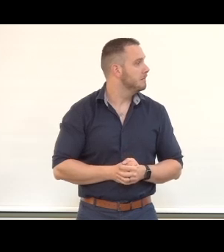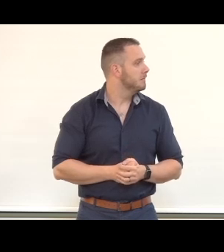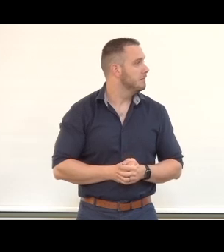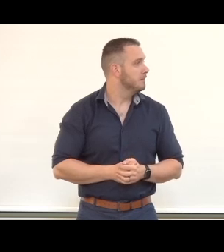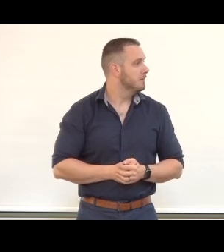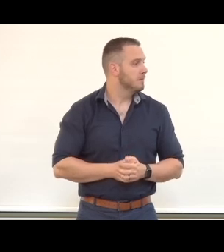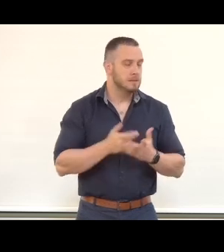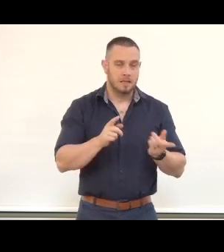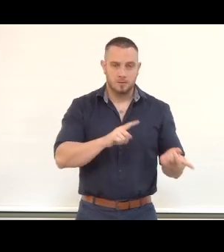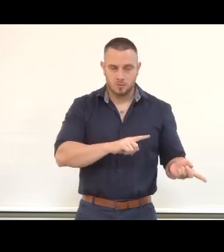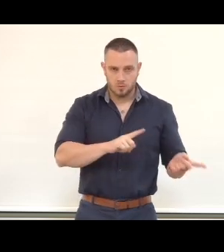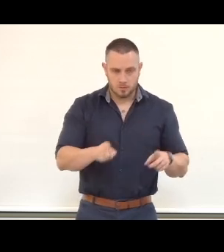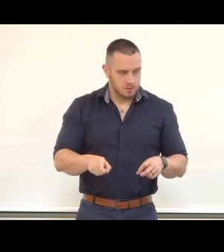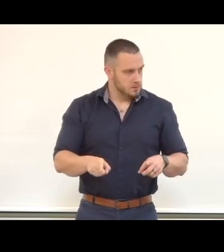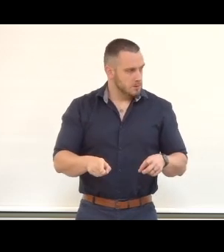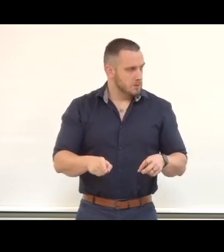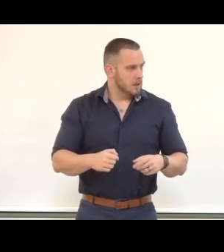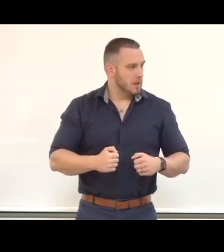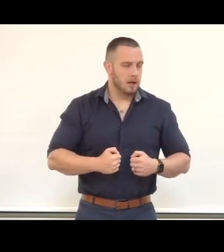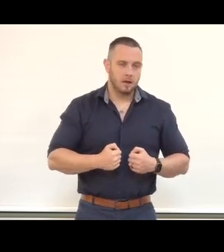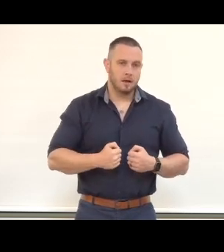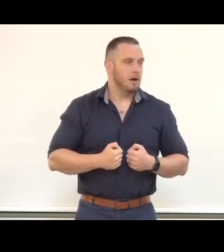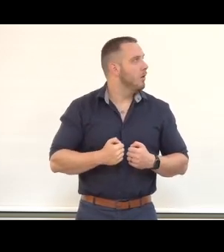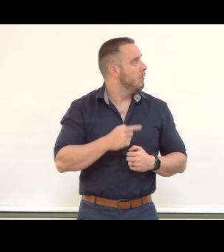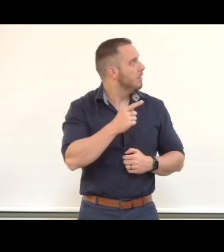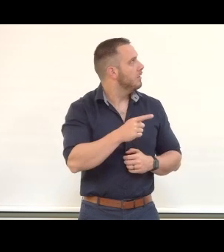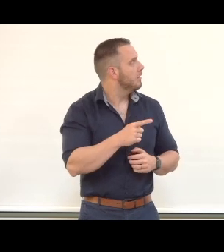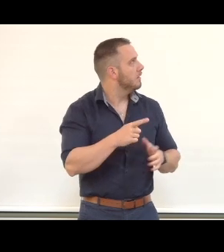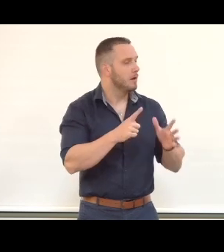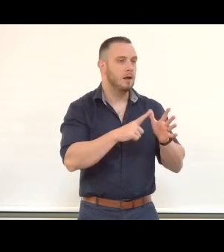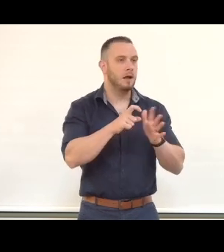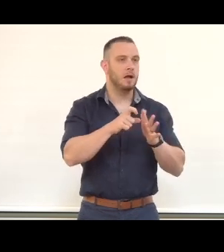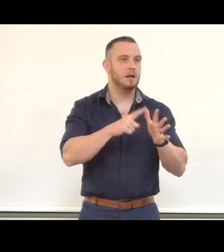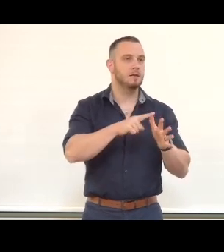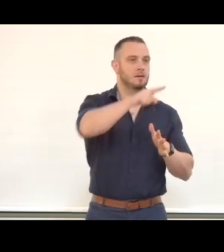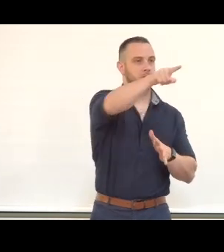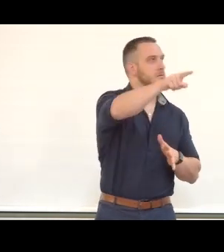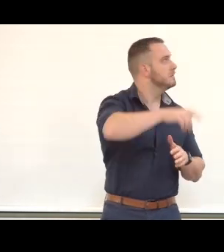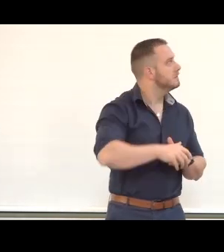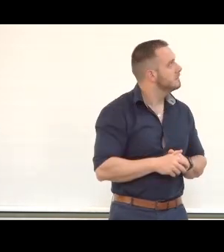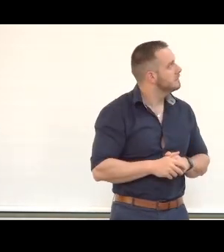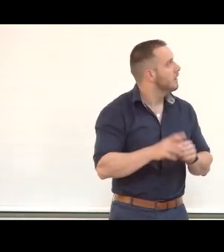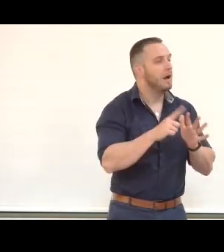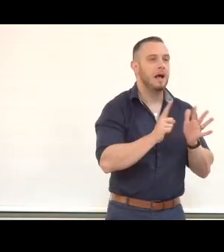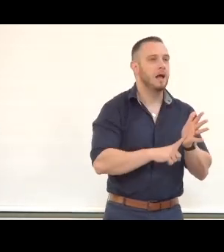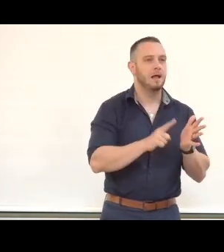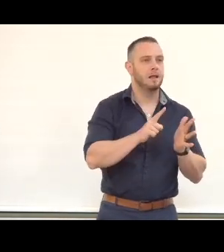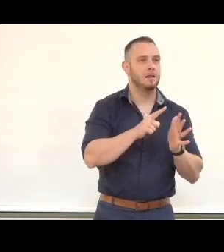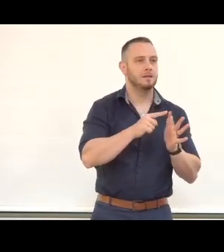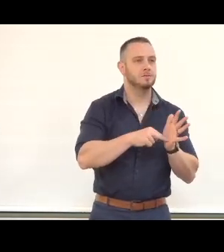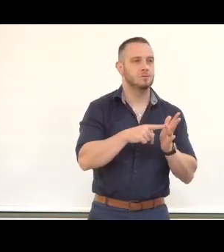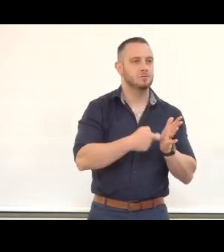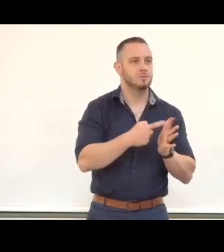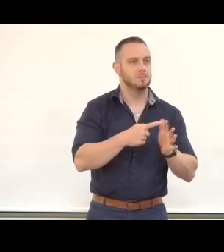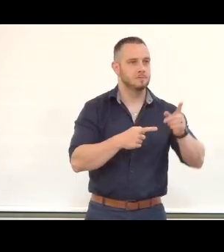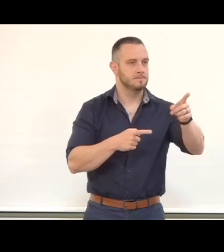And now to switch over to our lovely. There's Elu, of course. There you go. So just to see, like